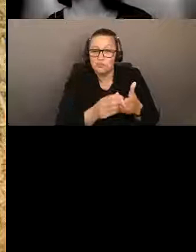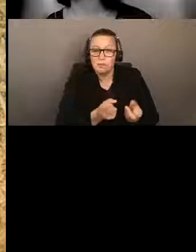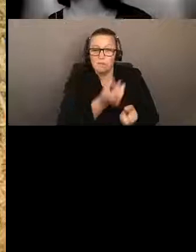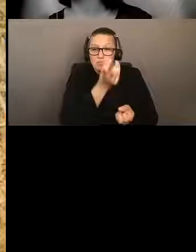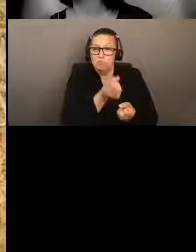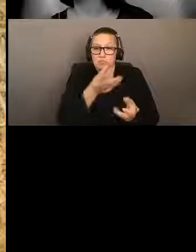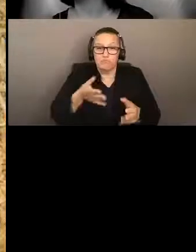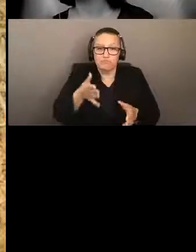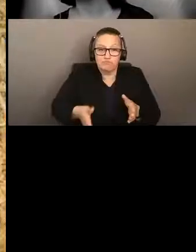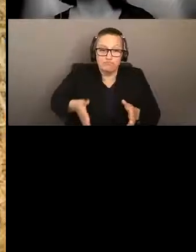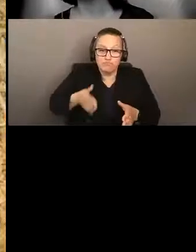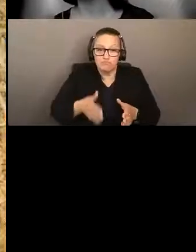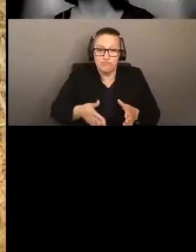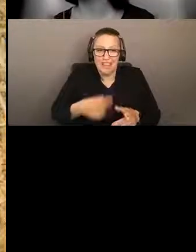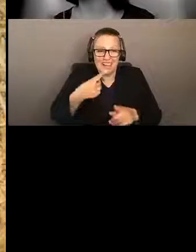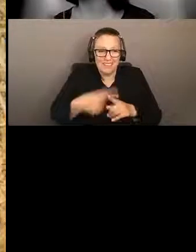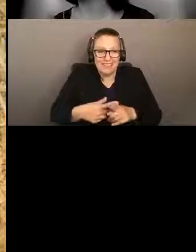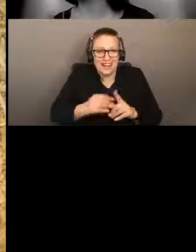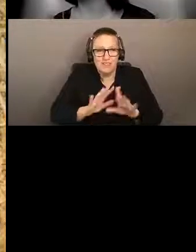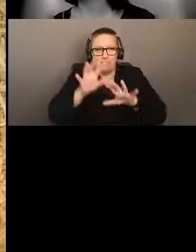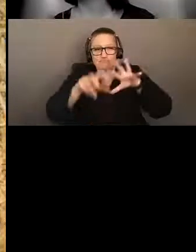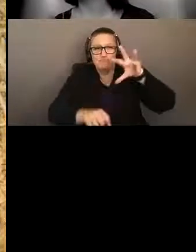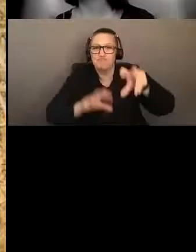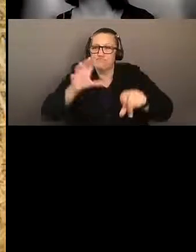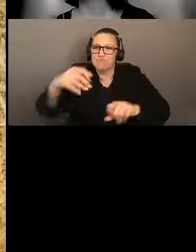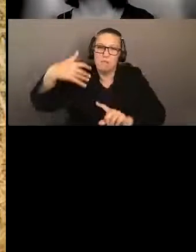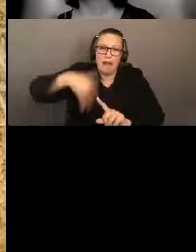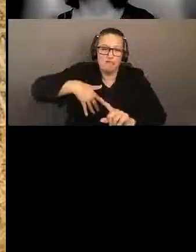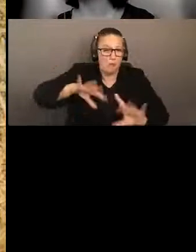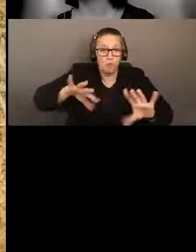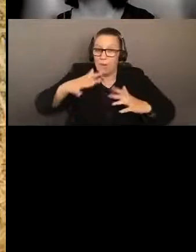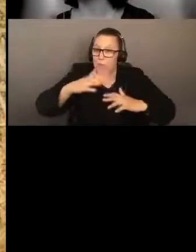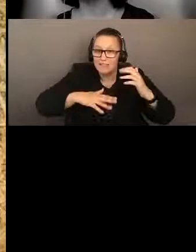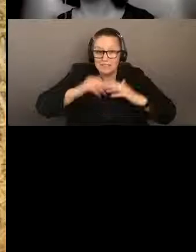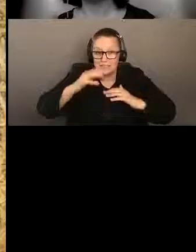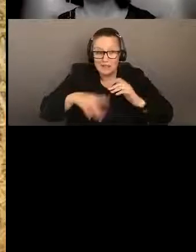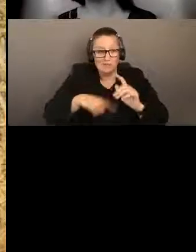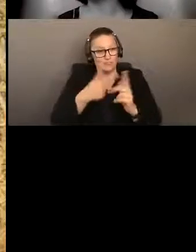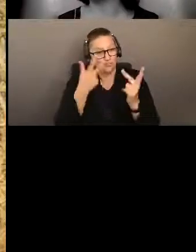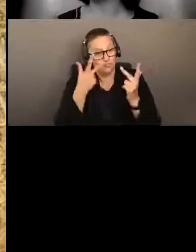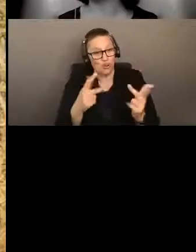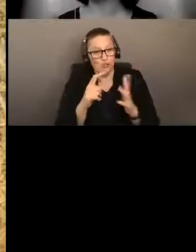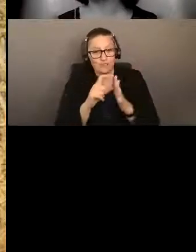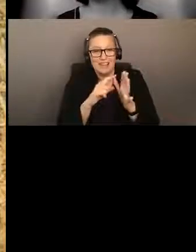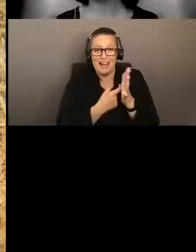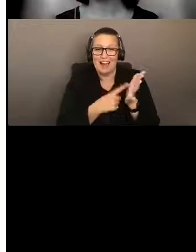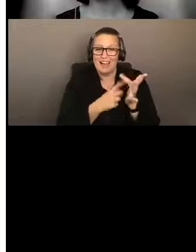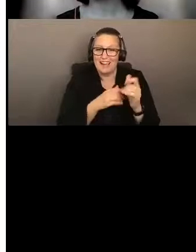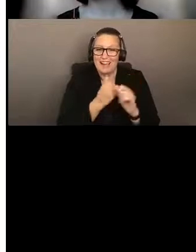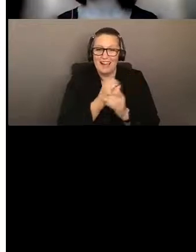of the eastern suburbs as yet unbuilt in the background, as well as the bustling economic hub of Darling Harbour in the foreground.